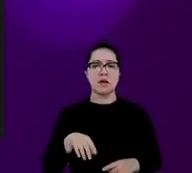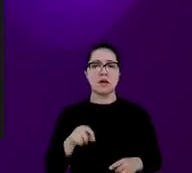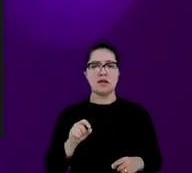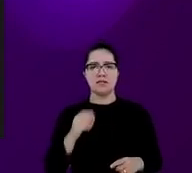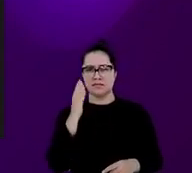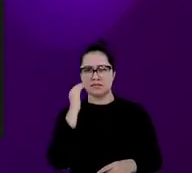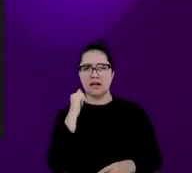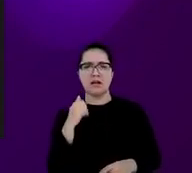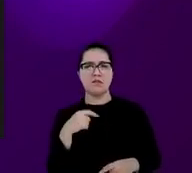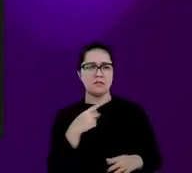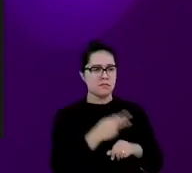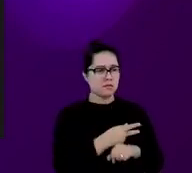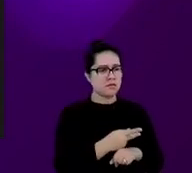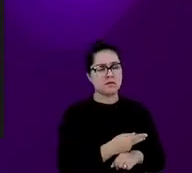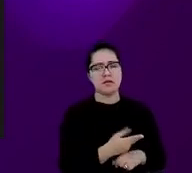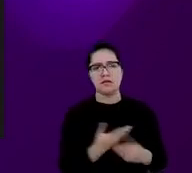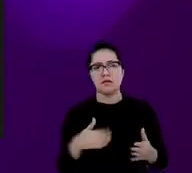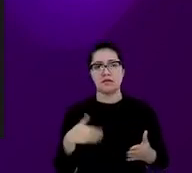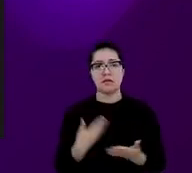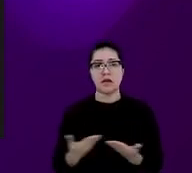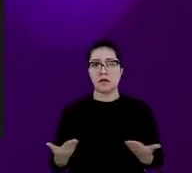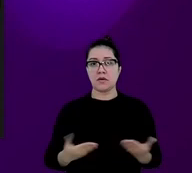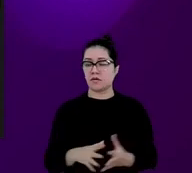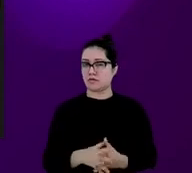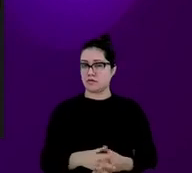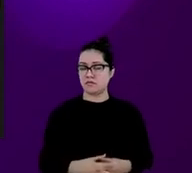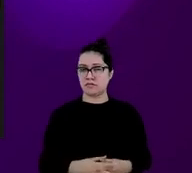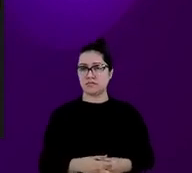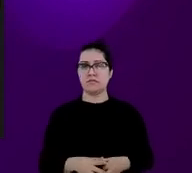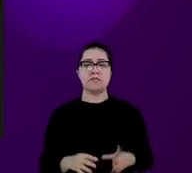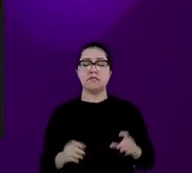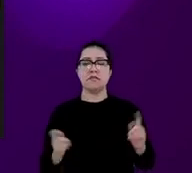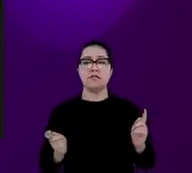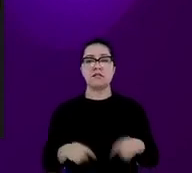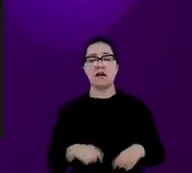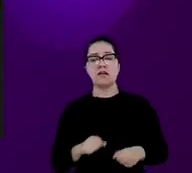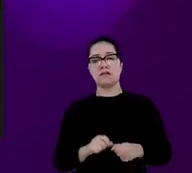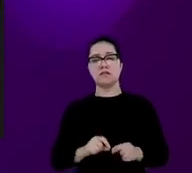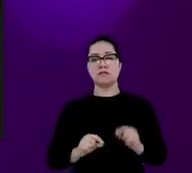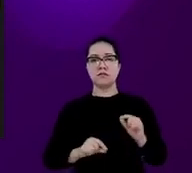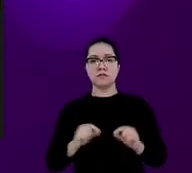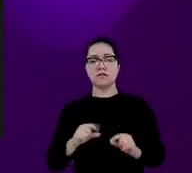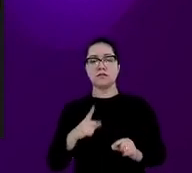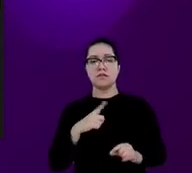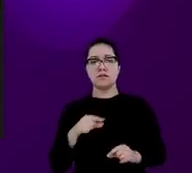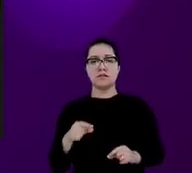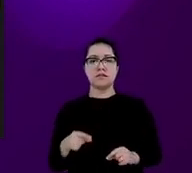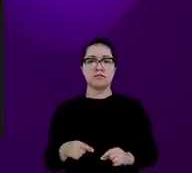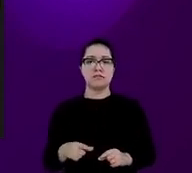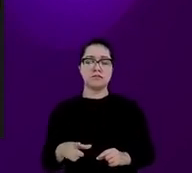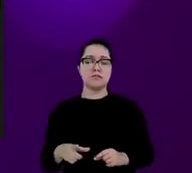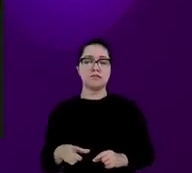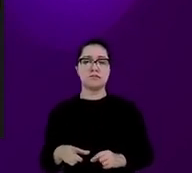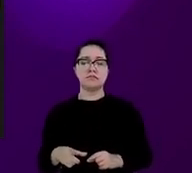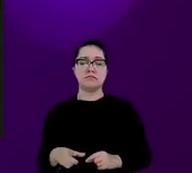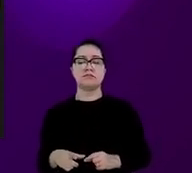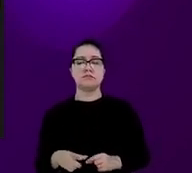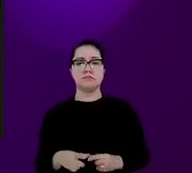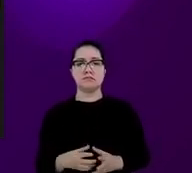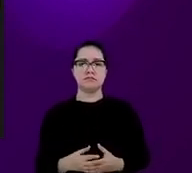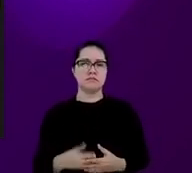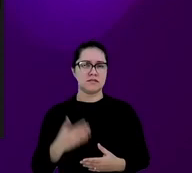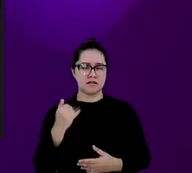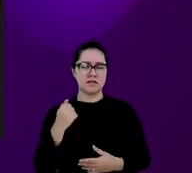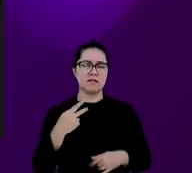make it mainstream? Well, the reason it's not mainstream is the large companies that have the financial